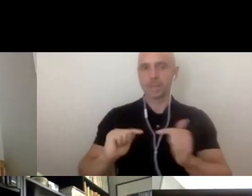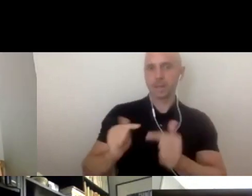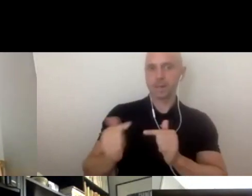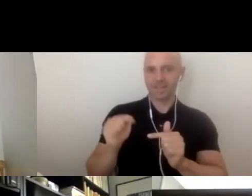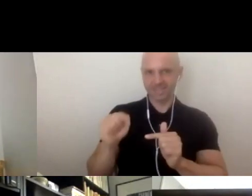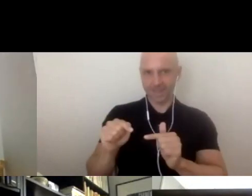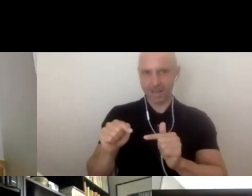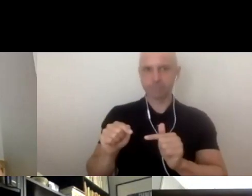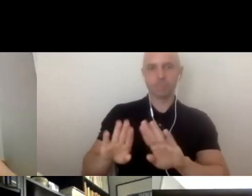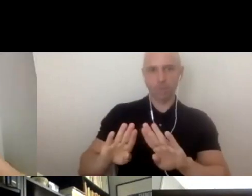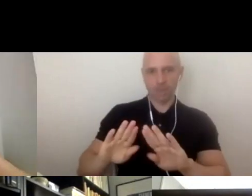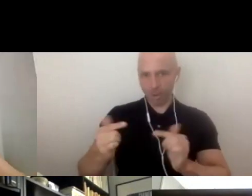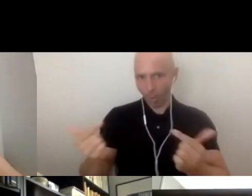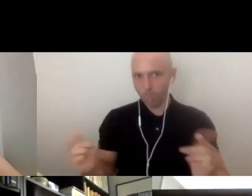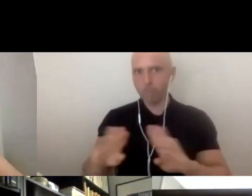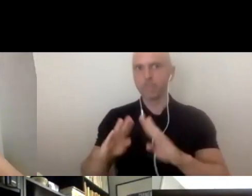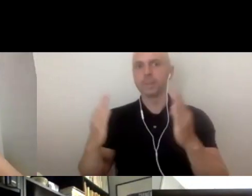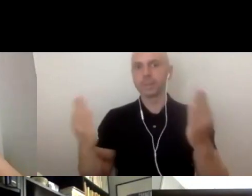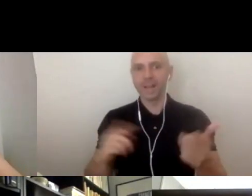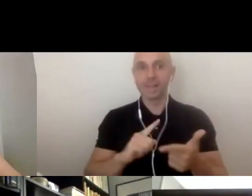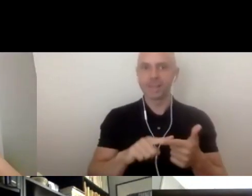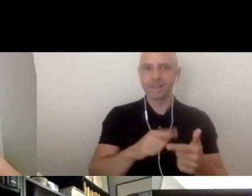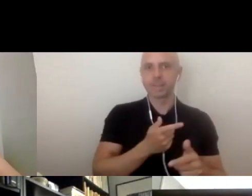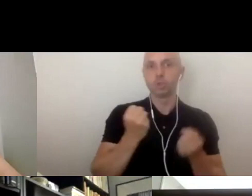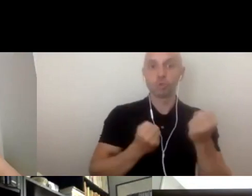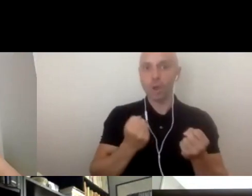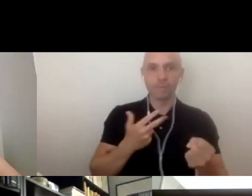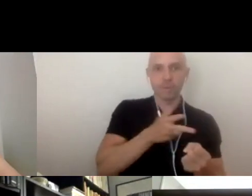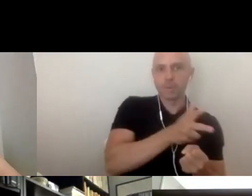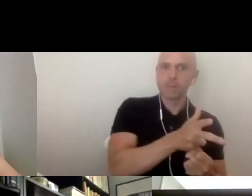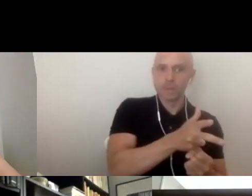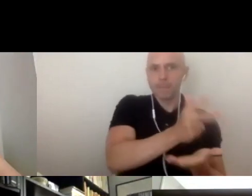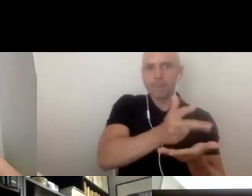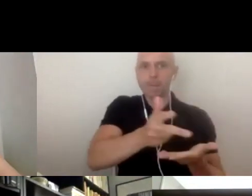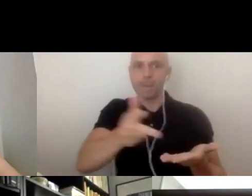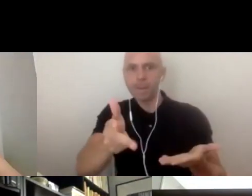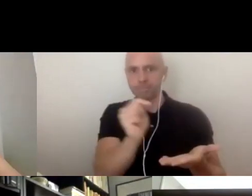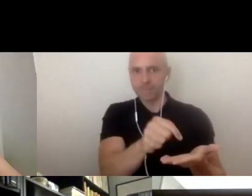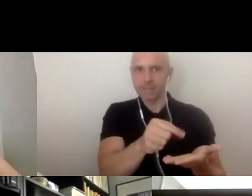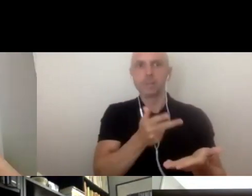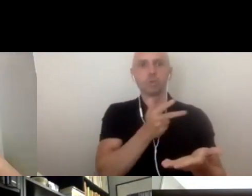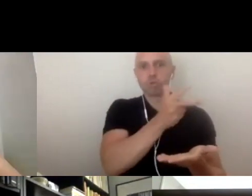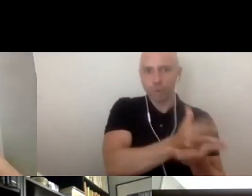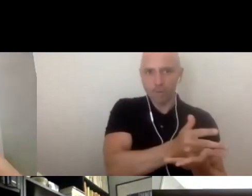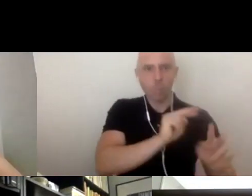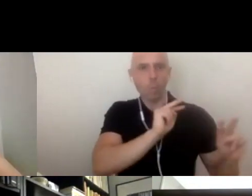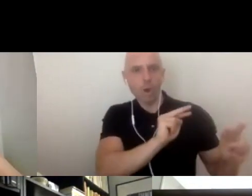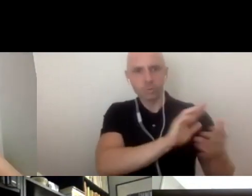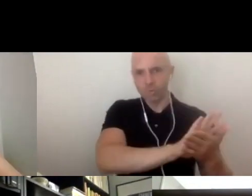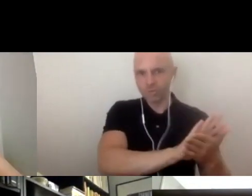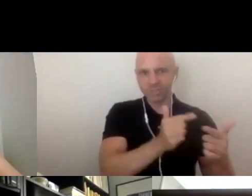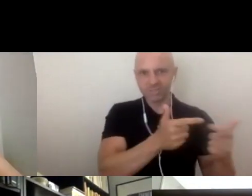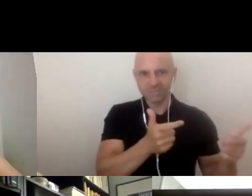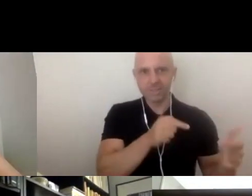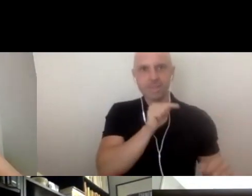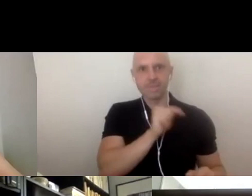operating. And the operating guidelines for safe drive-in venues were published. So we are trying to get things moving again, but